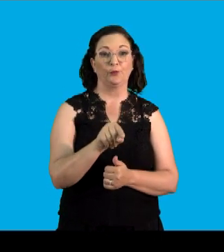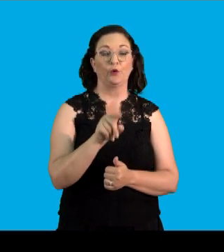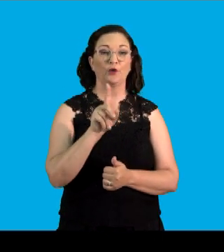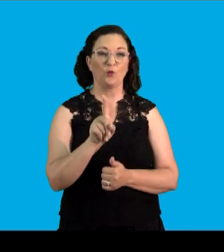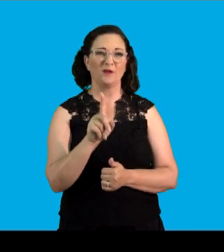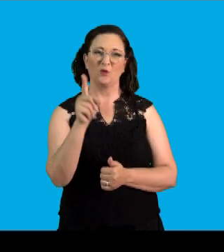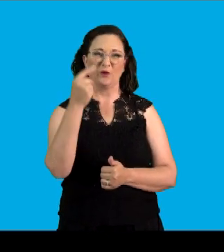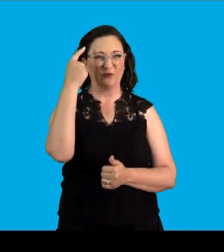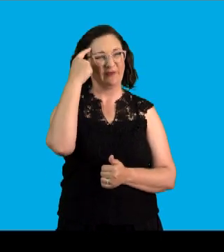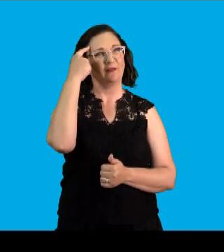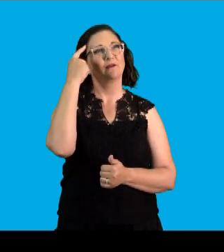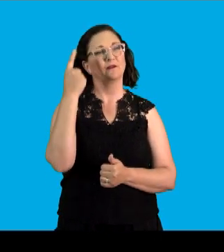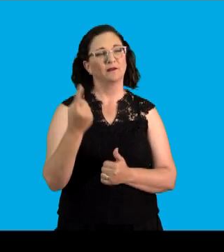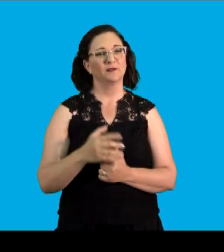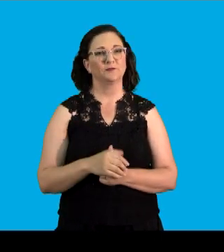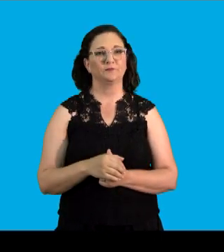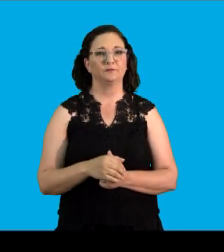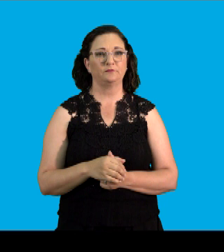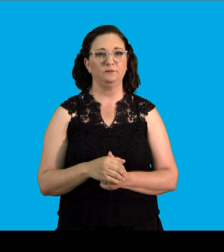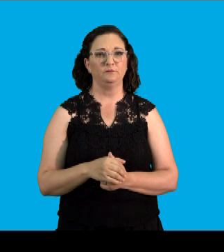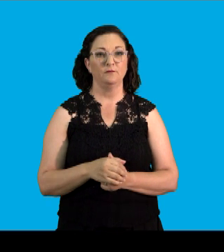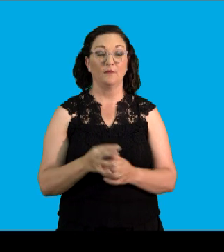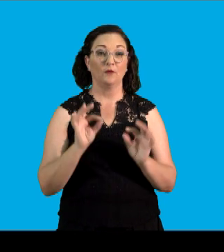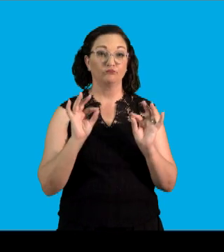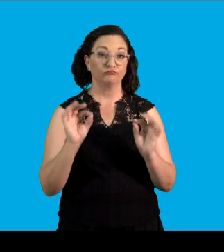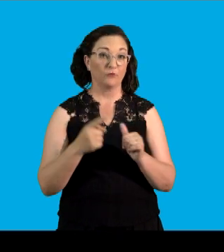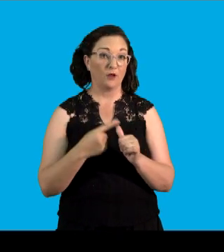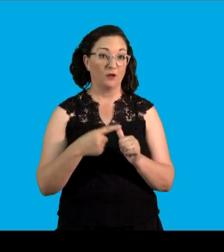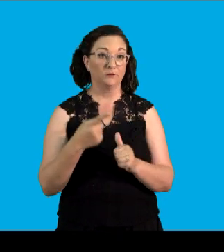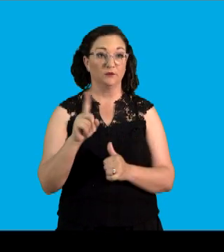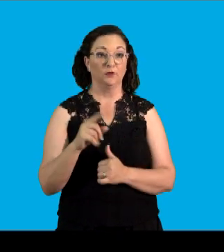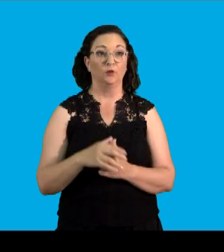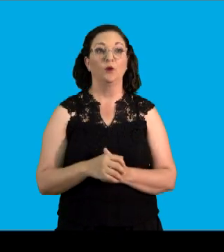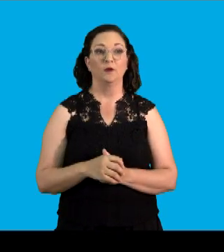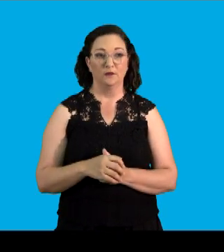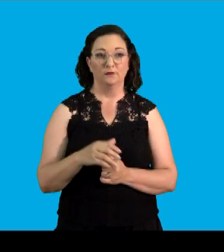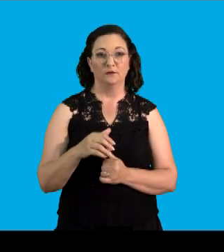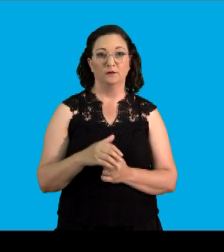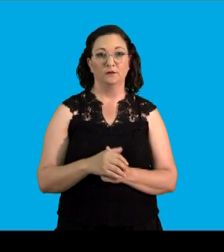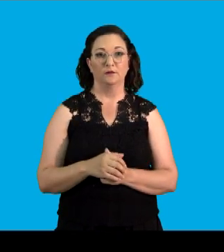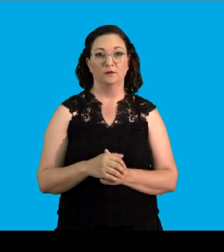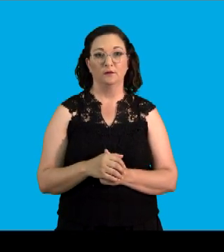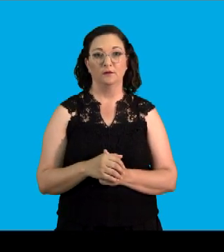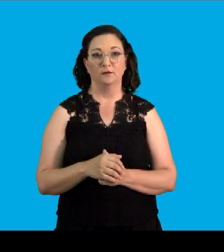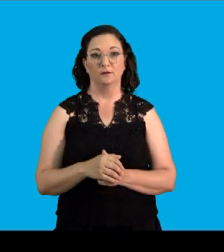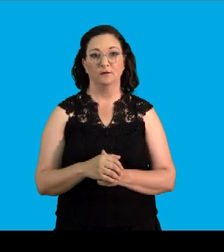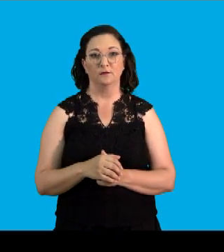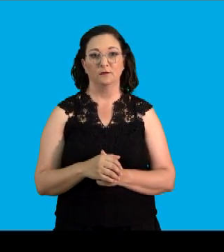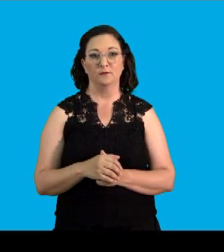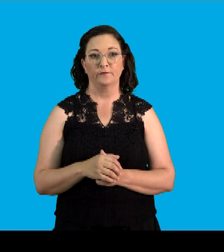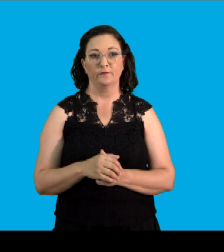you think is the correct answer? All right, so the correct answer is insurance. You write the word